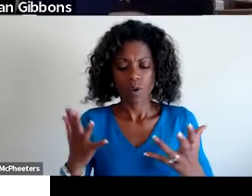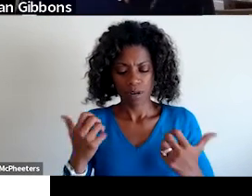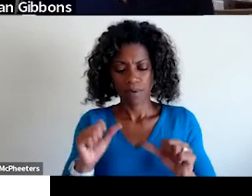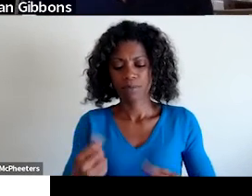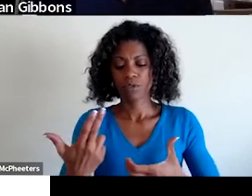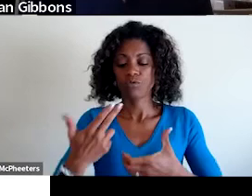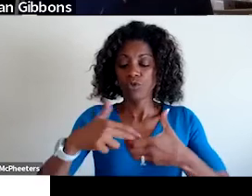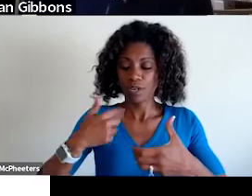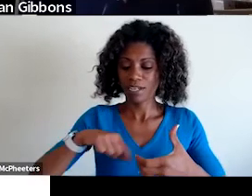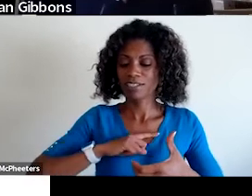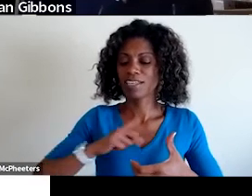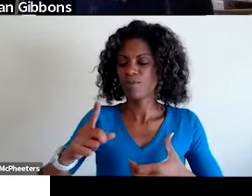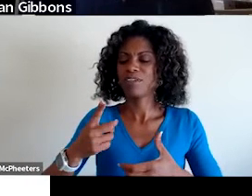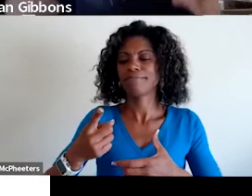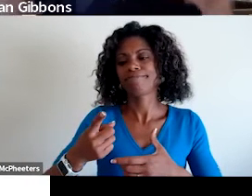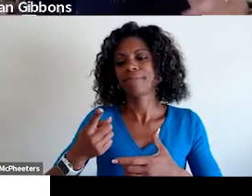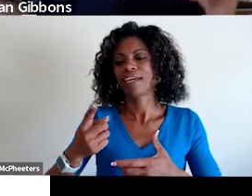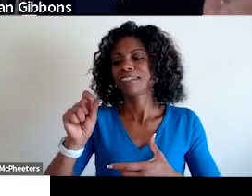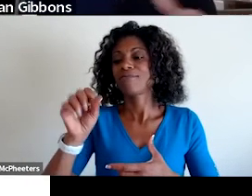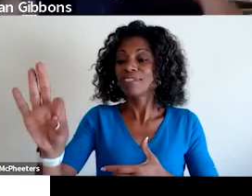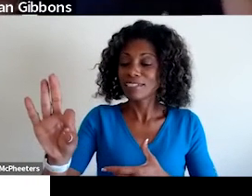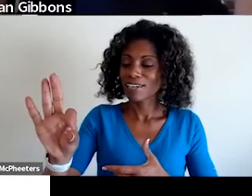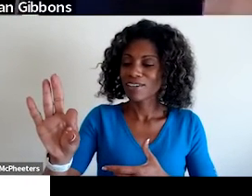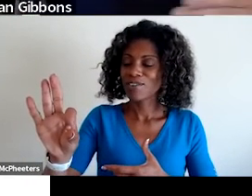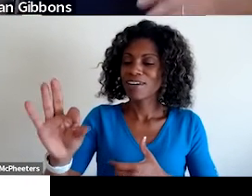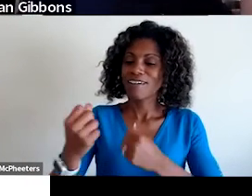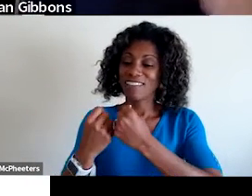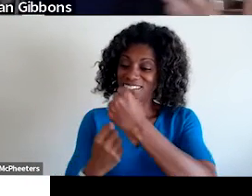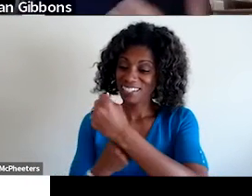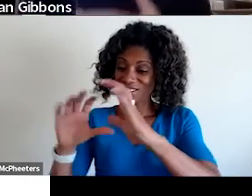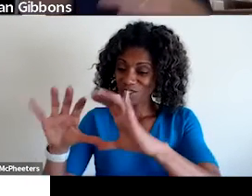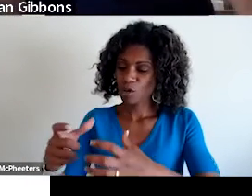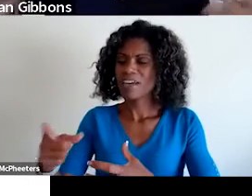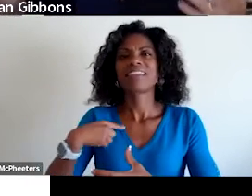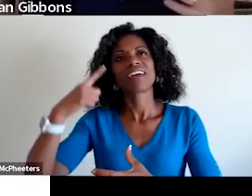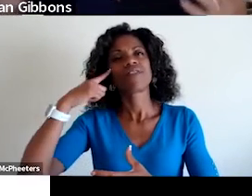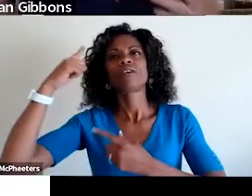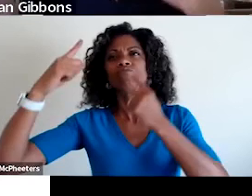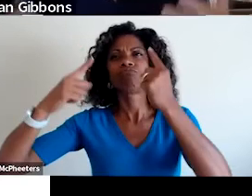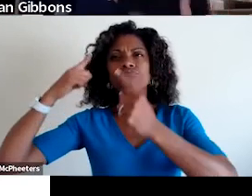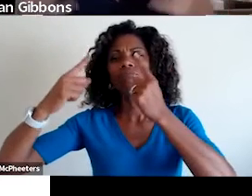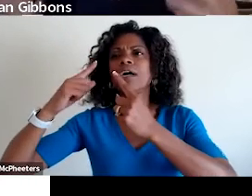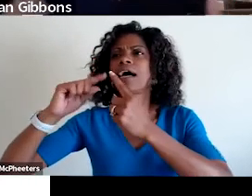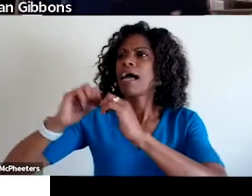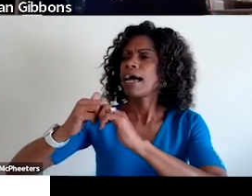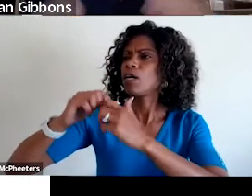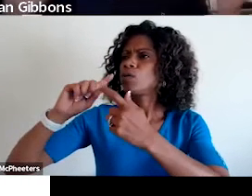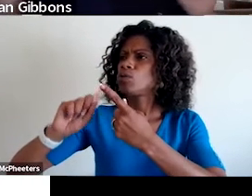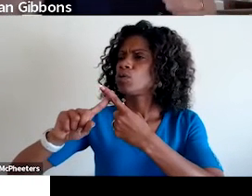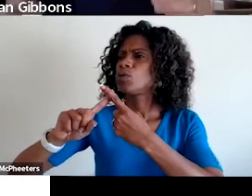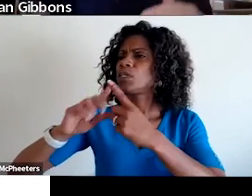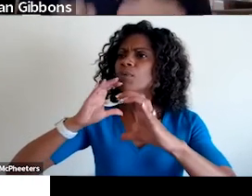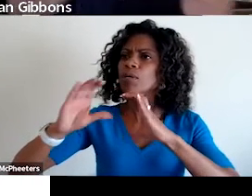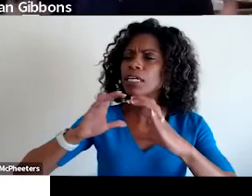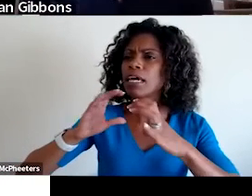specifically from our friends at the San Francisco Foundation, who spent a ton of time thinking about how to communicate and how to get themselves aligned in the middle of the pandemic. They've gotten a